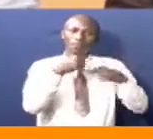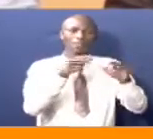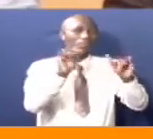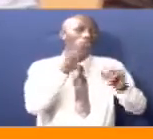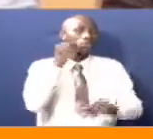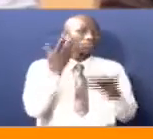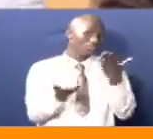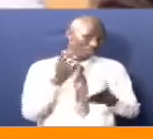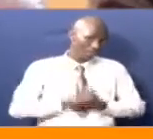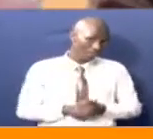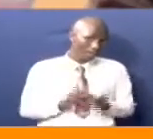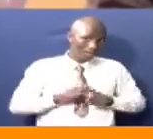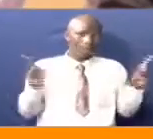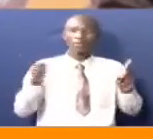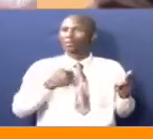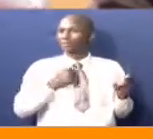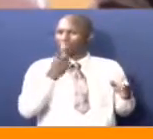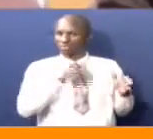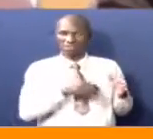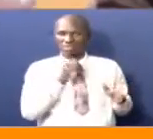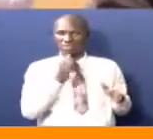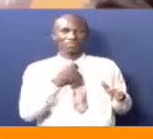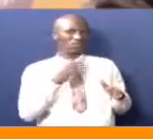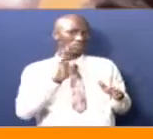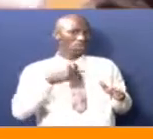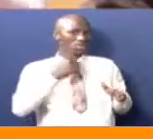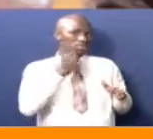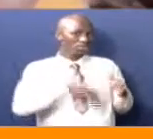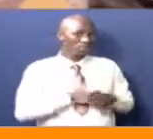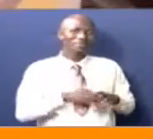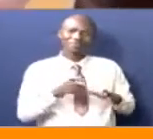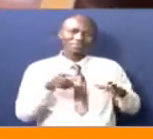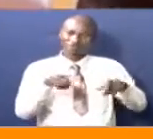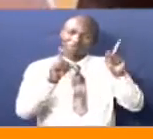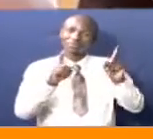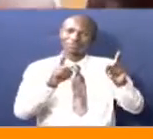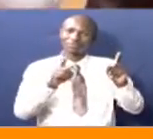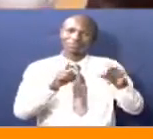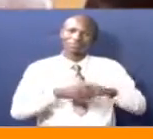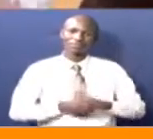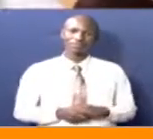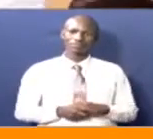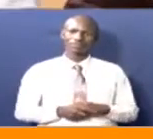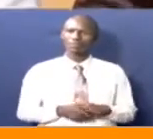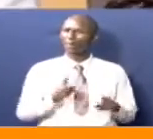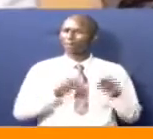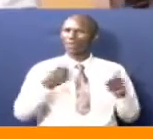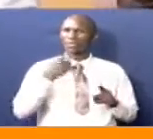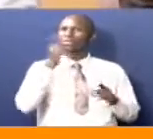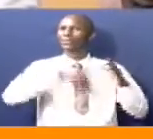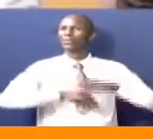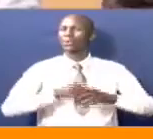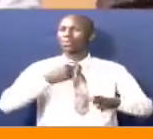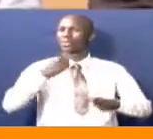home. But that's them who are saying, that's not me who are saying, but they were saying it with a light touch. But what are we saying here?